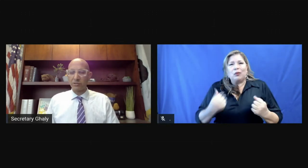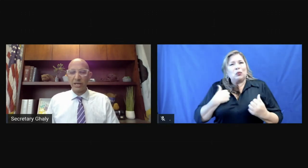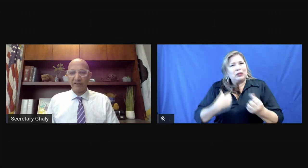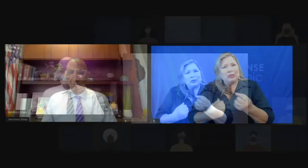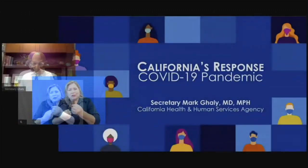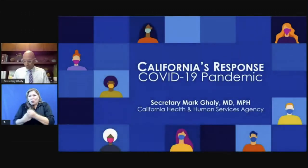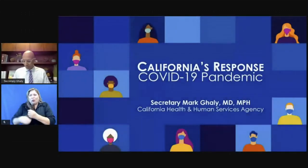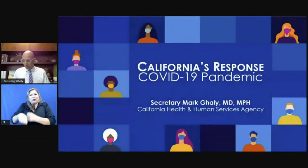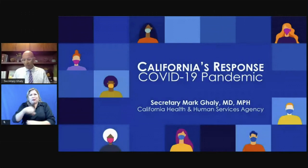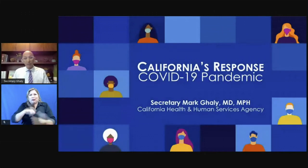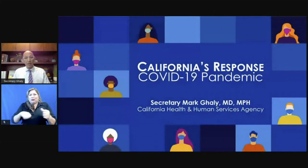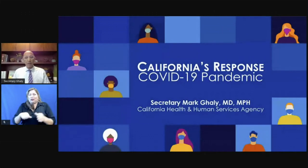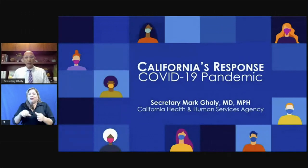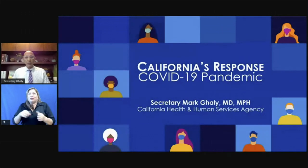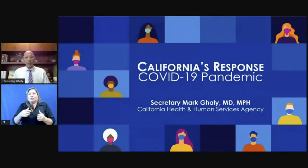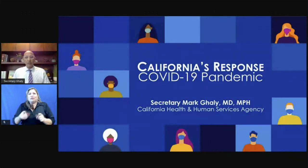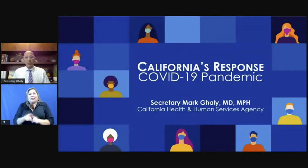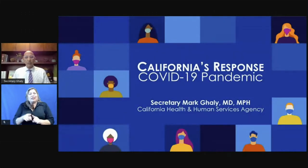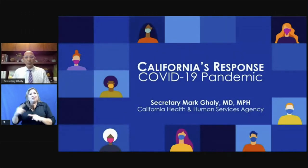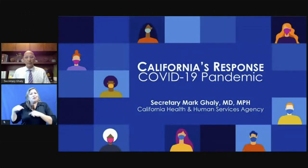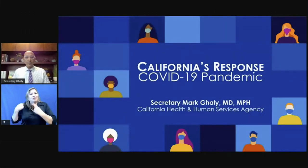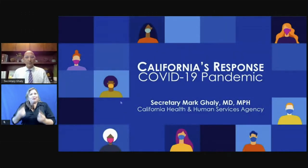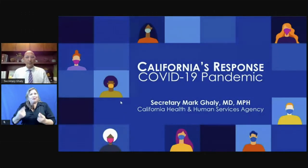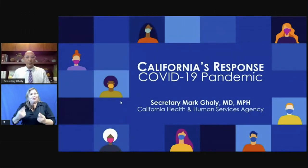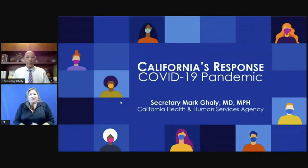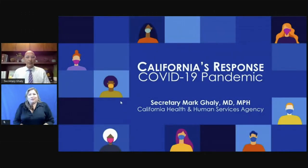come together as we have before.